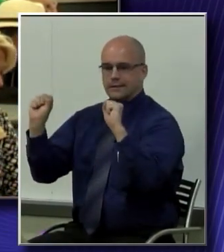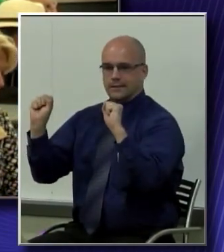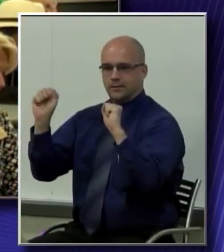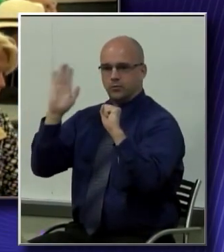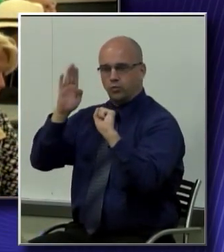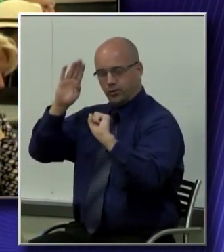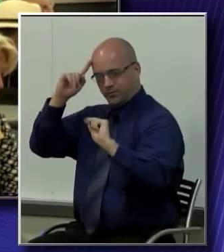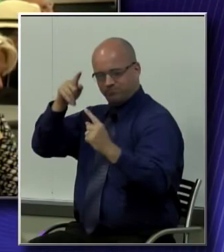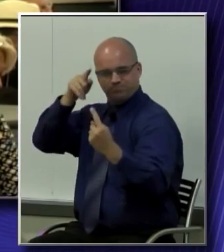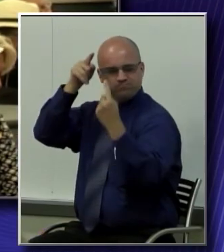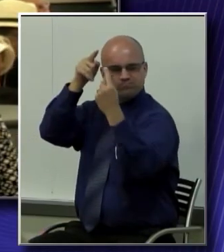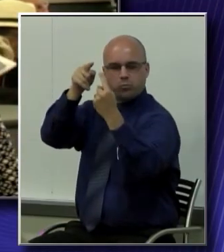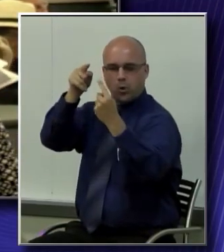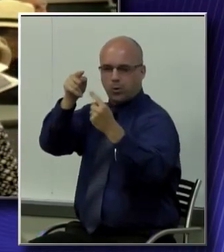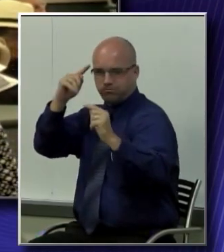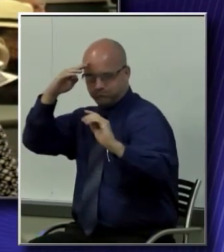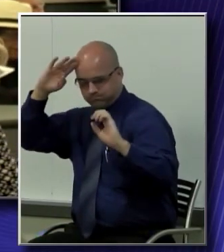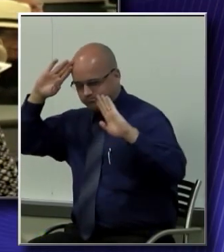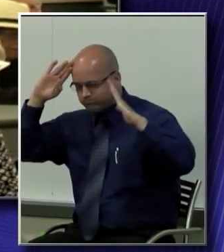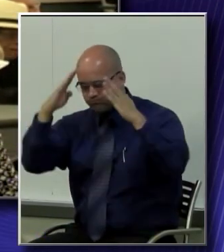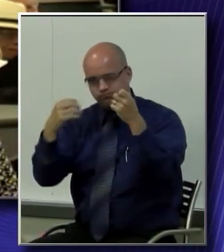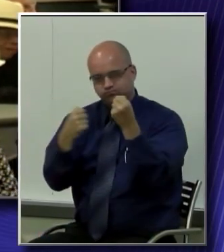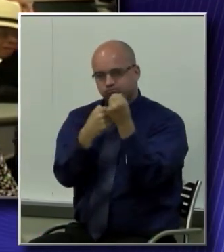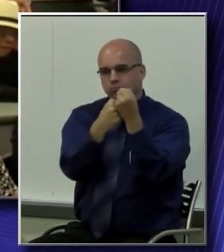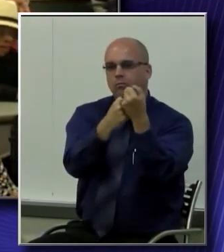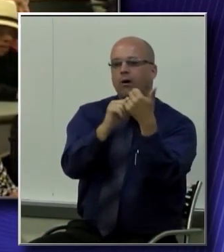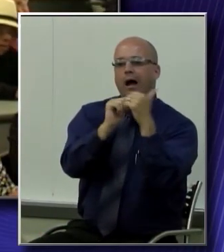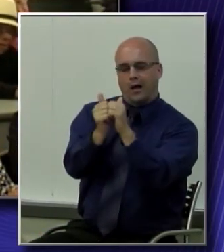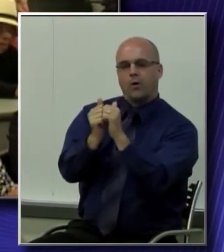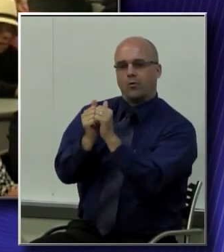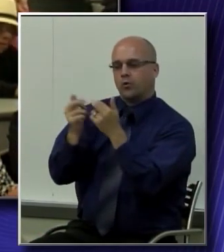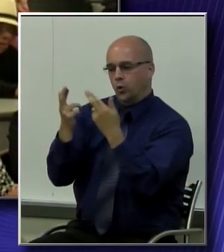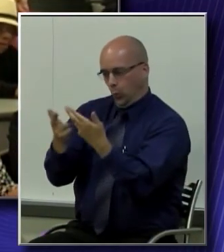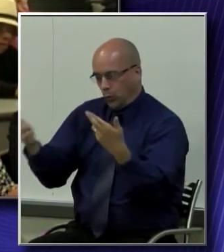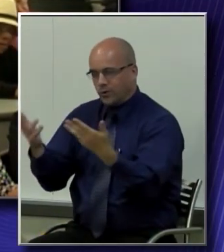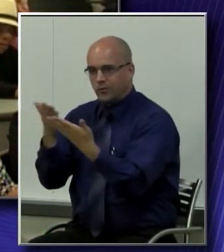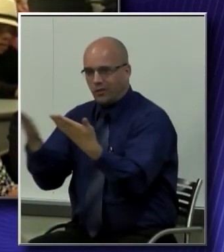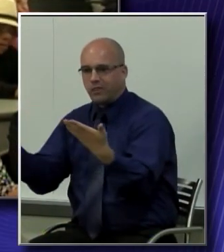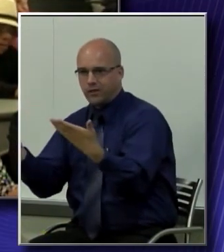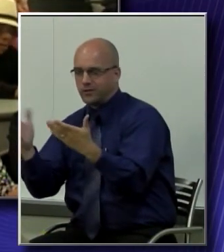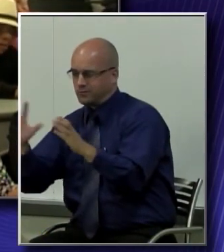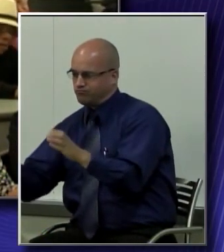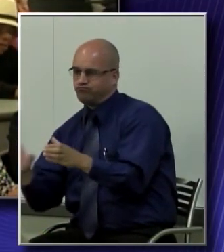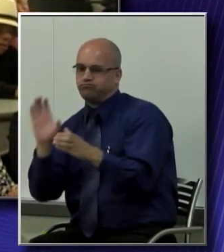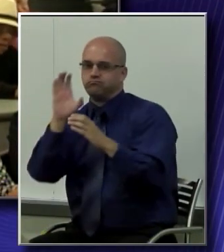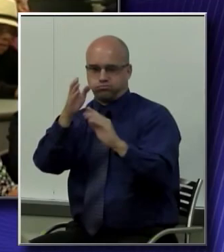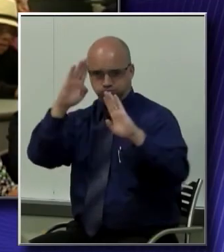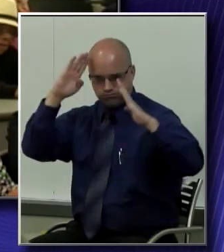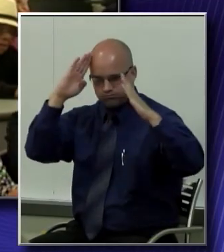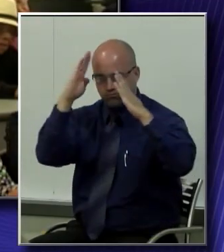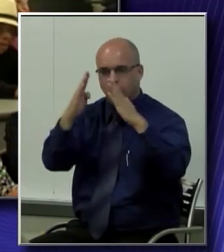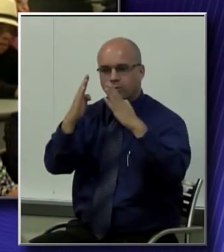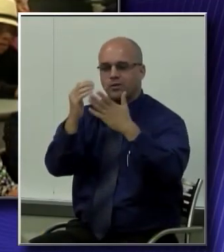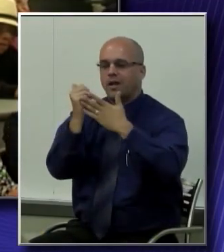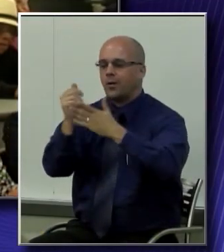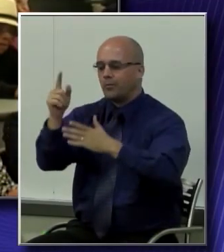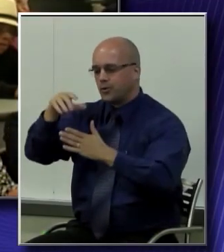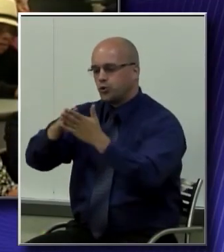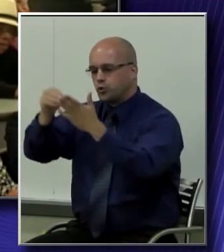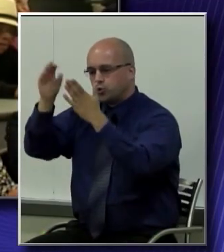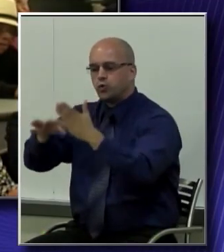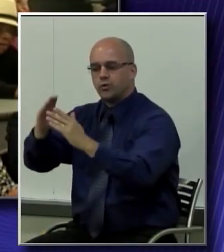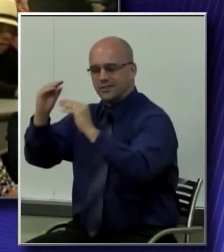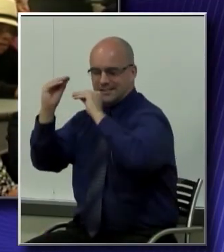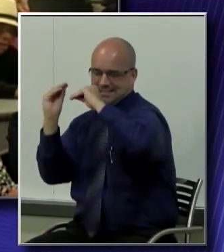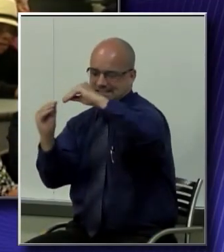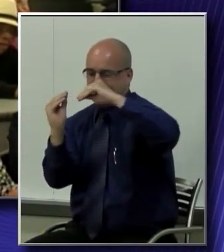to this mission by prioritizing resources toward UNC's core mission, student instruction.